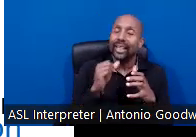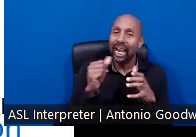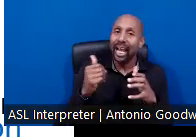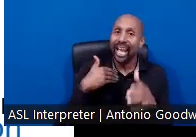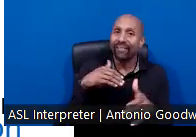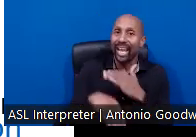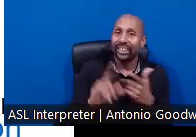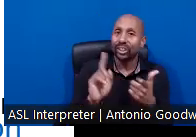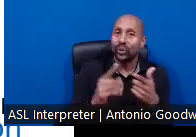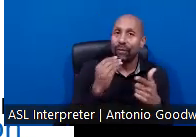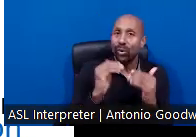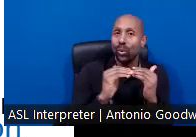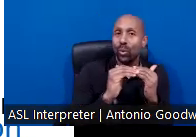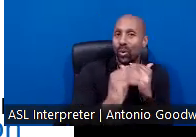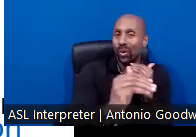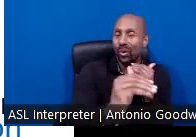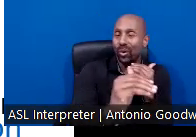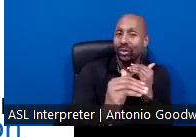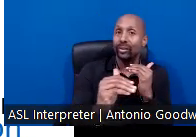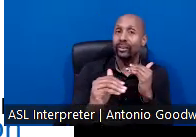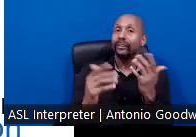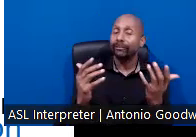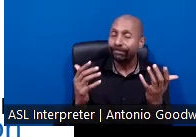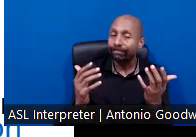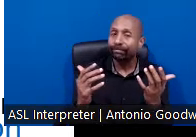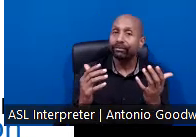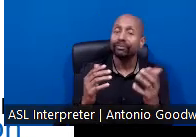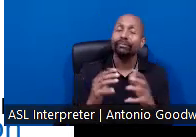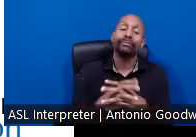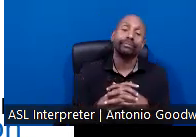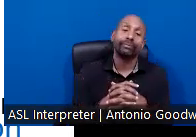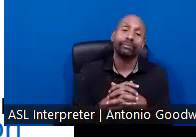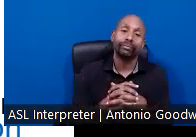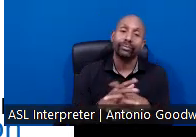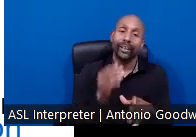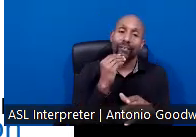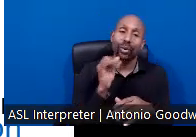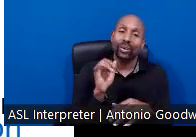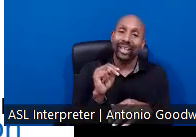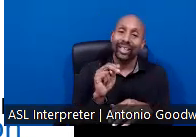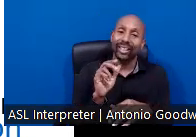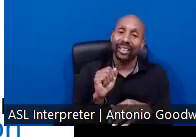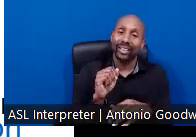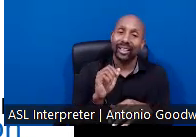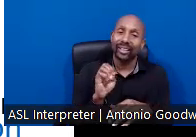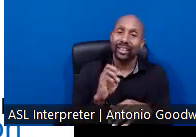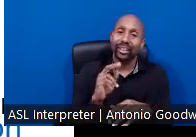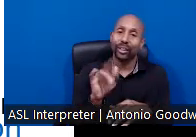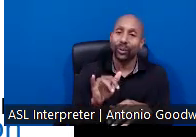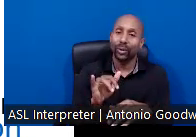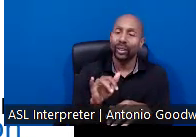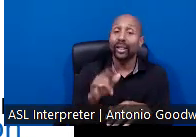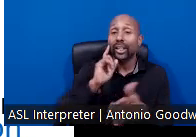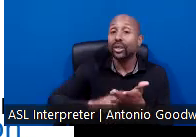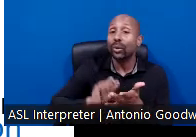community. So when we send this slide out, you're going to have all these beautiful links. So basic food, SNAP, the SNAP Market Match, and